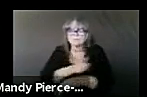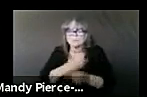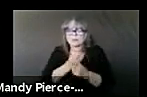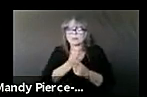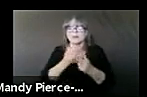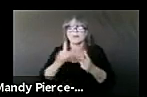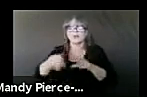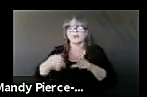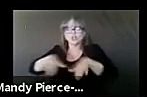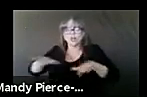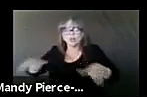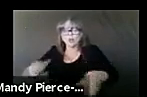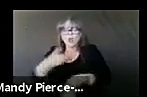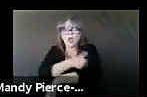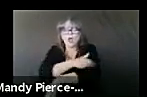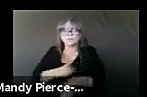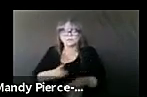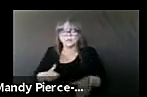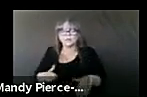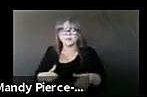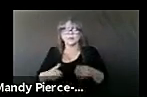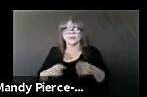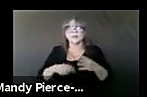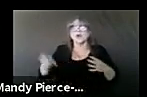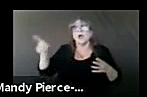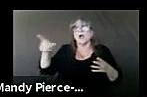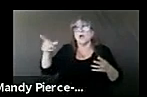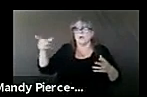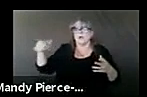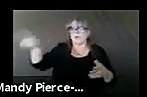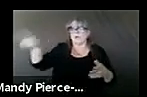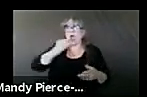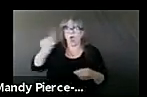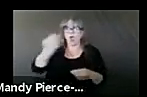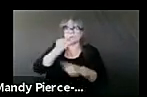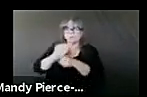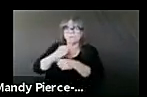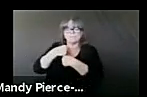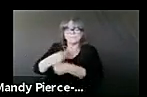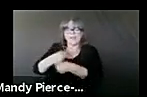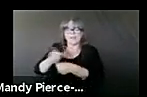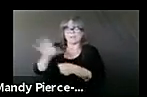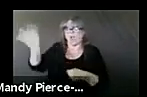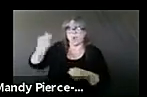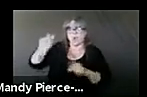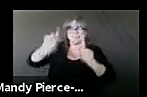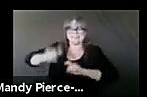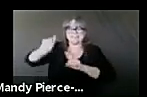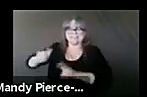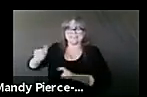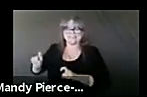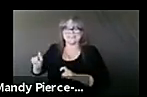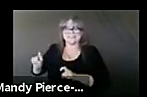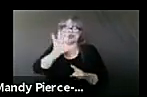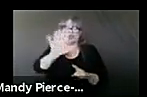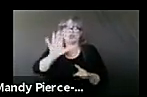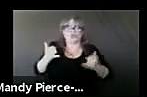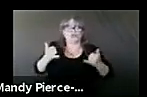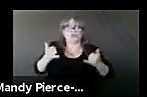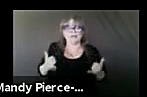testing. If we look at our daily tests, we're doing about 1,800 to 2,000 a day